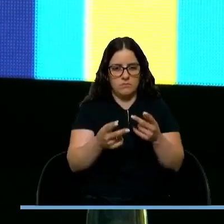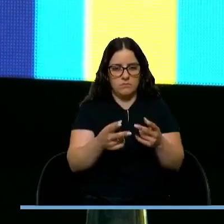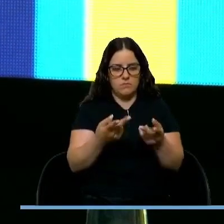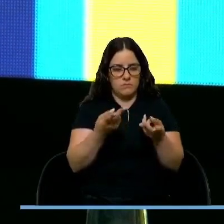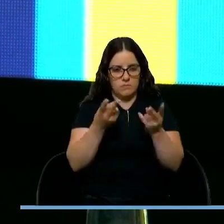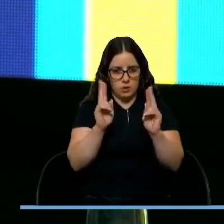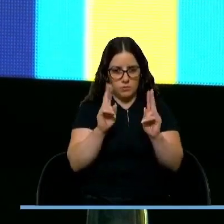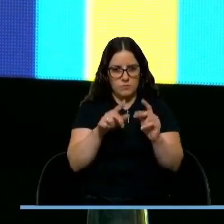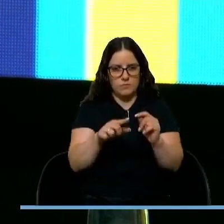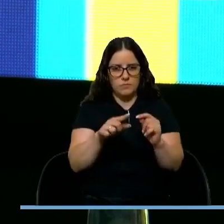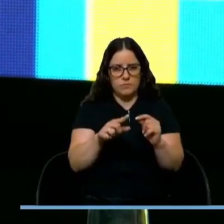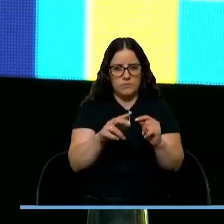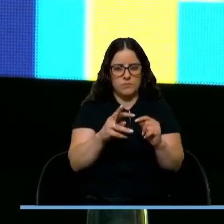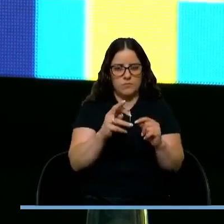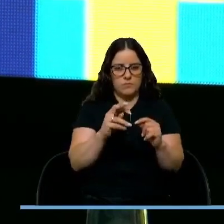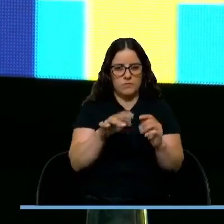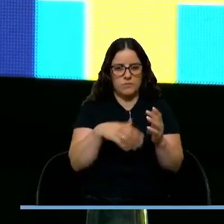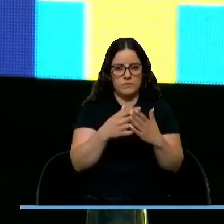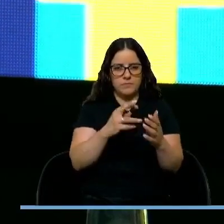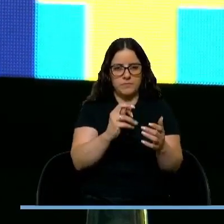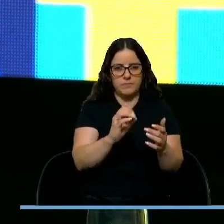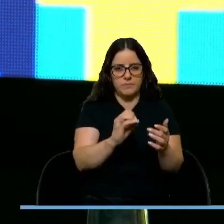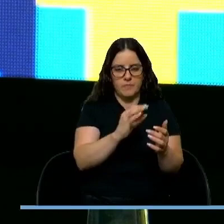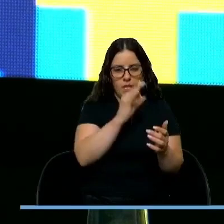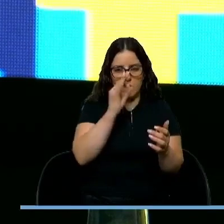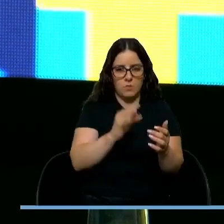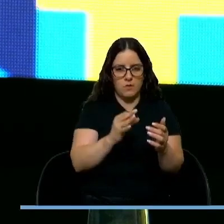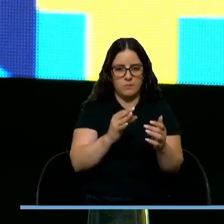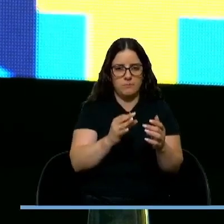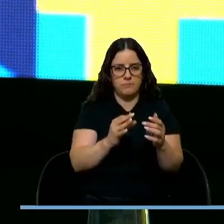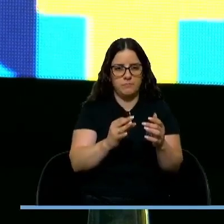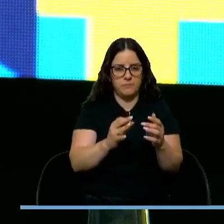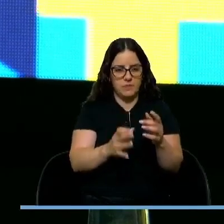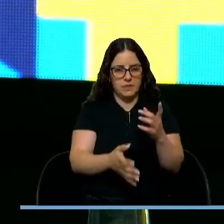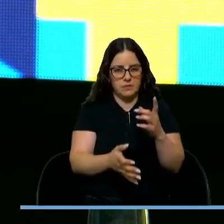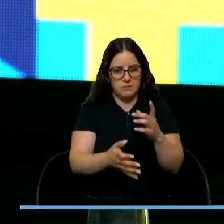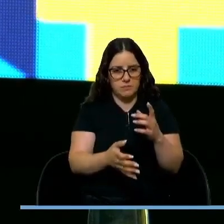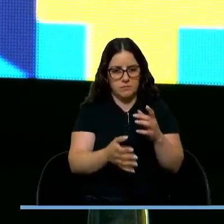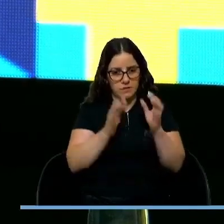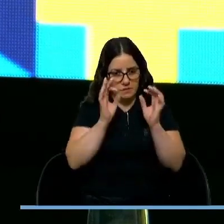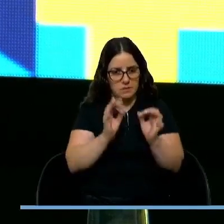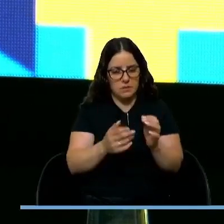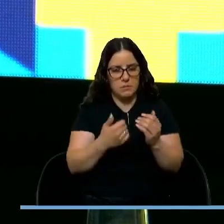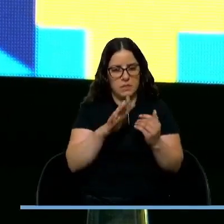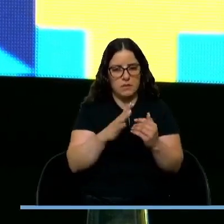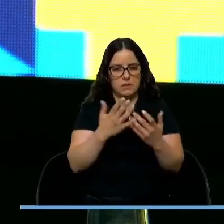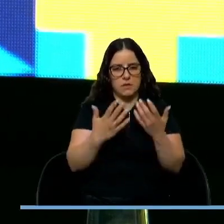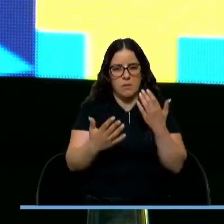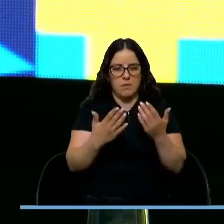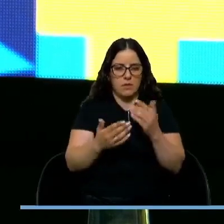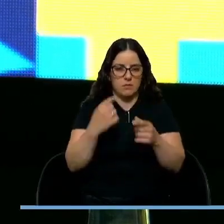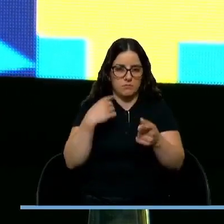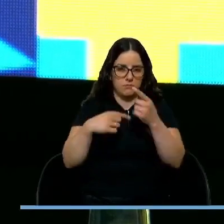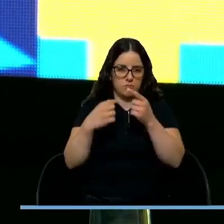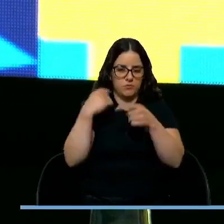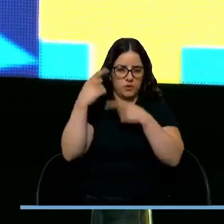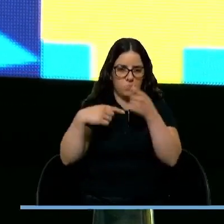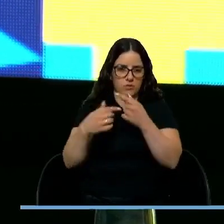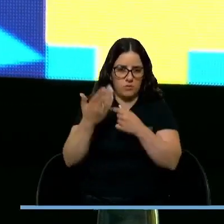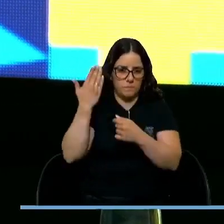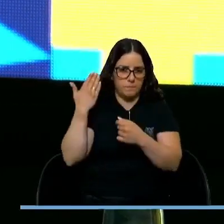40% more efficient than previous generation, so to say. On top of that, 5G is around 10